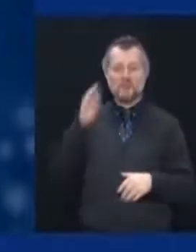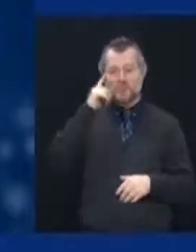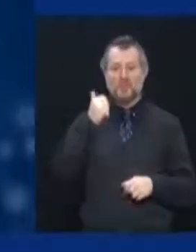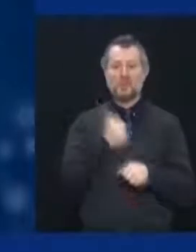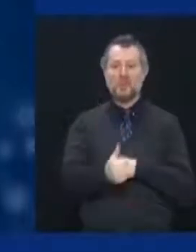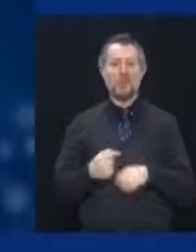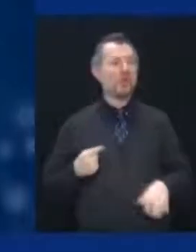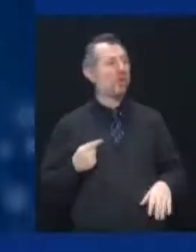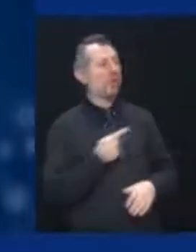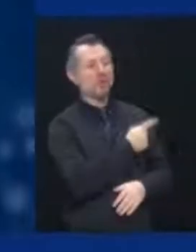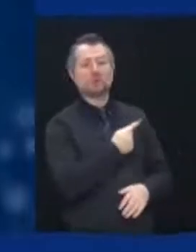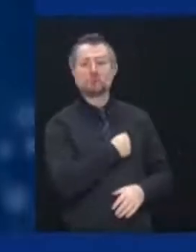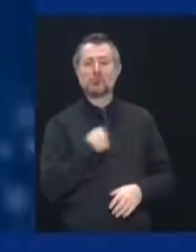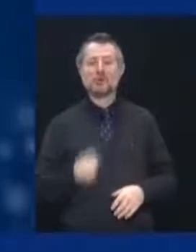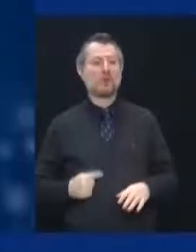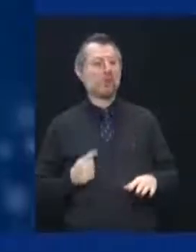China.